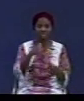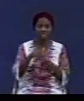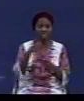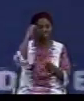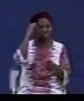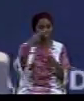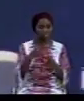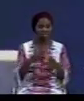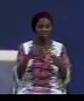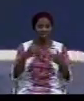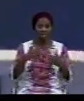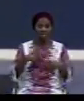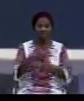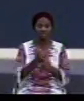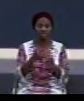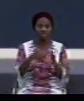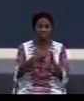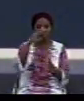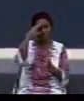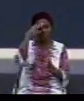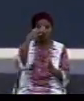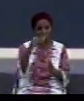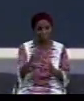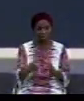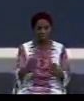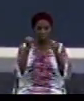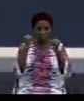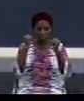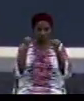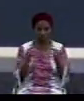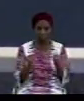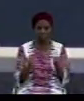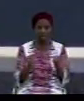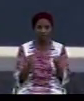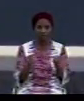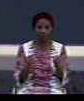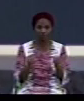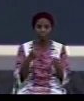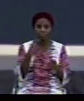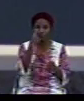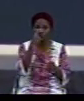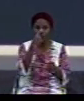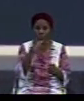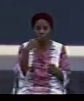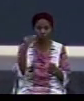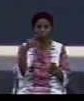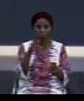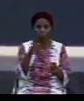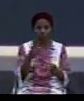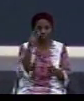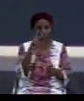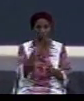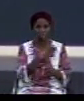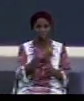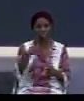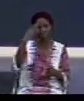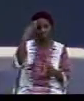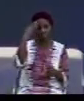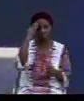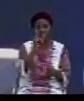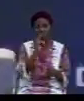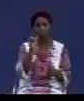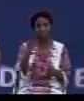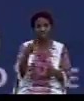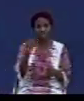made this man strong, whom ye see and know, yea, the